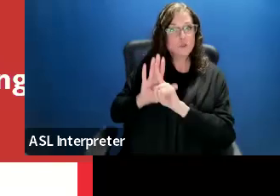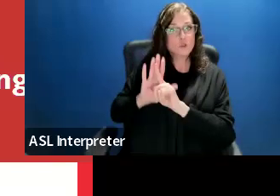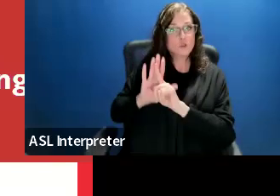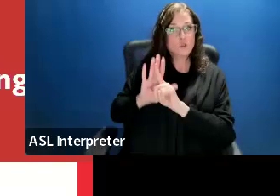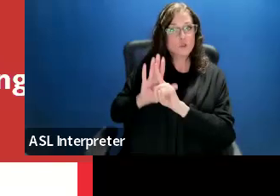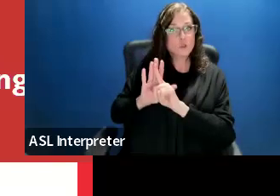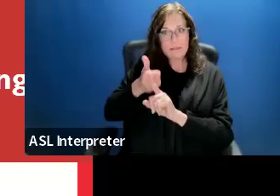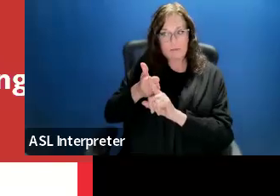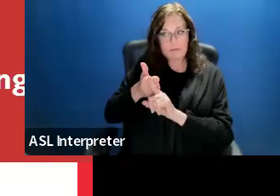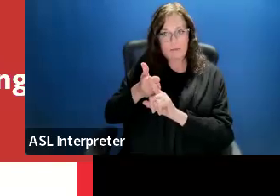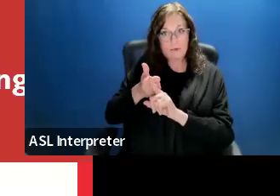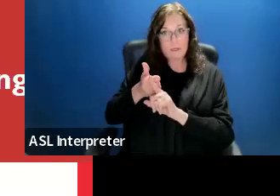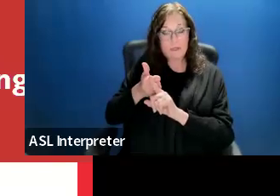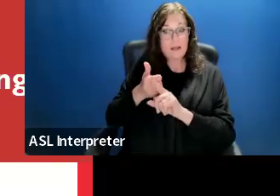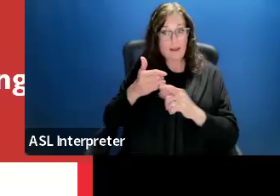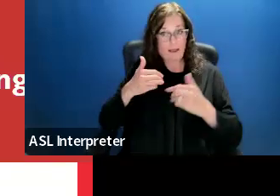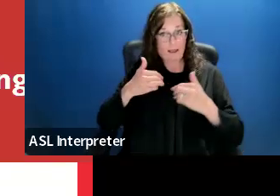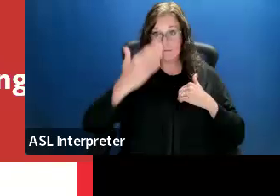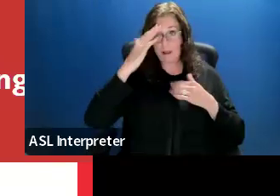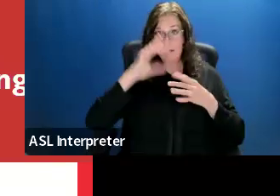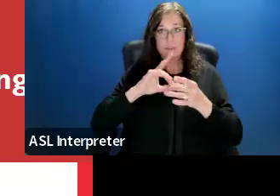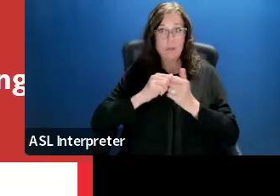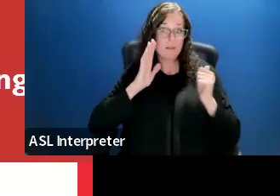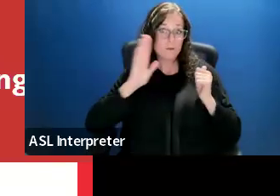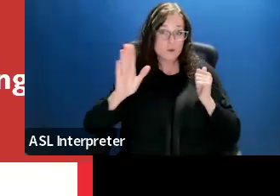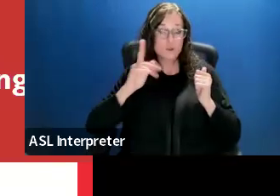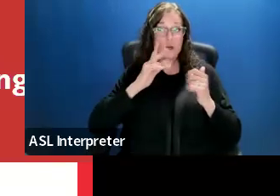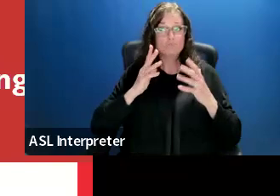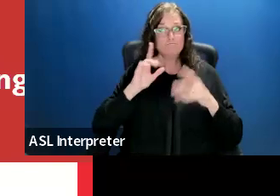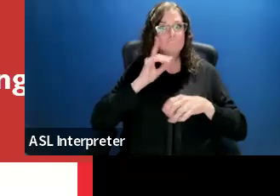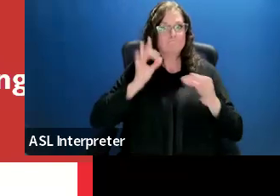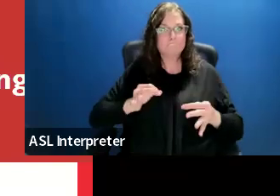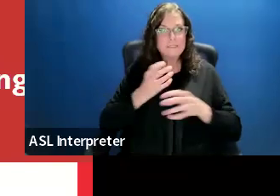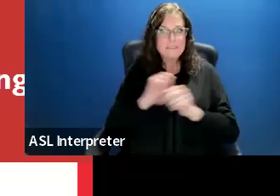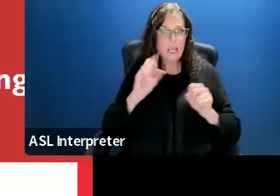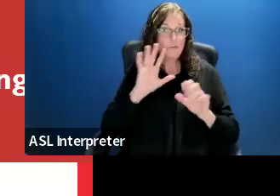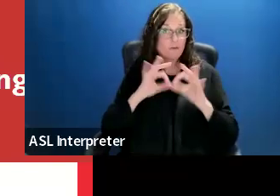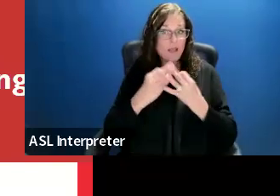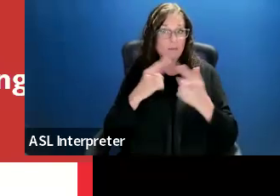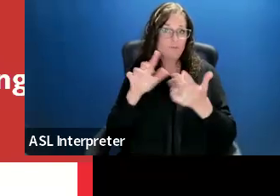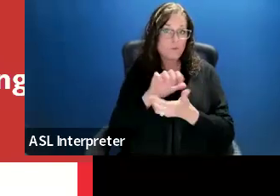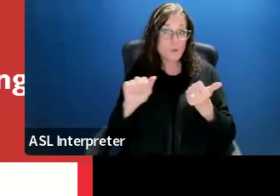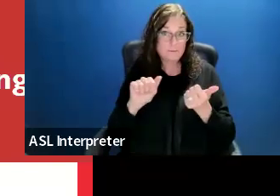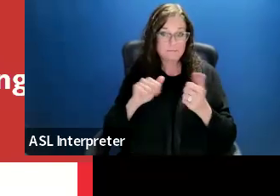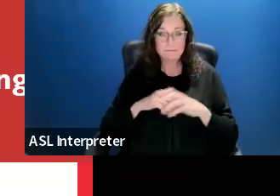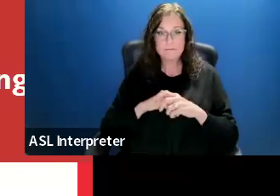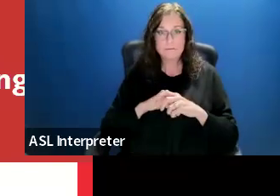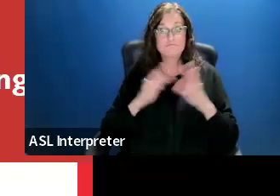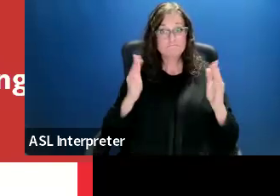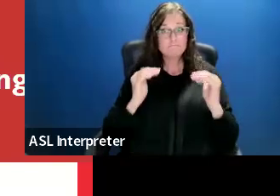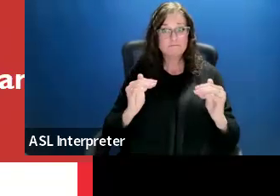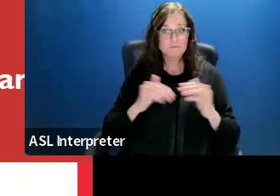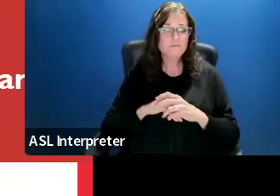self. Now armed with knowledge about the future, Florencia resolves to save her family from ruin. Next